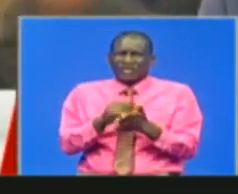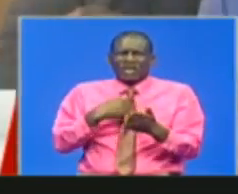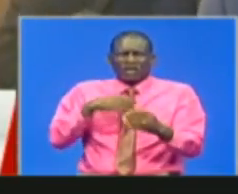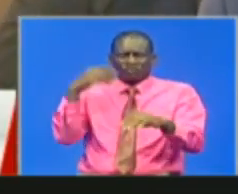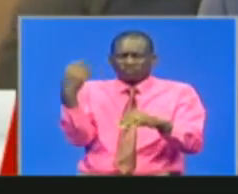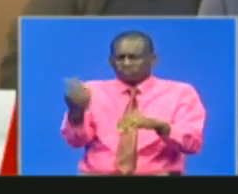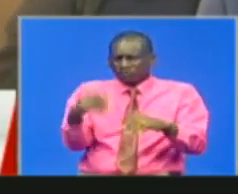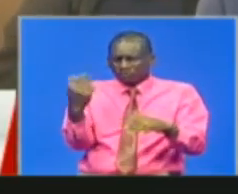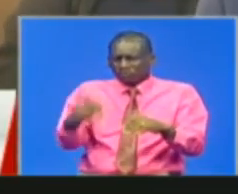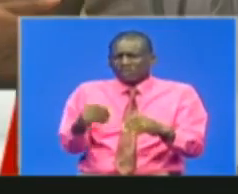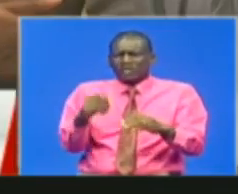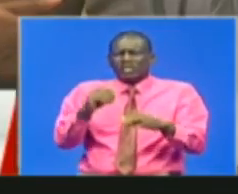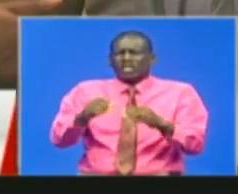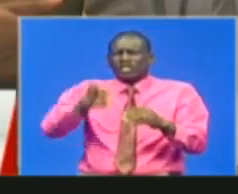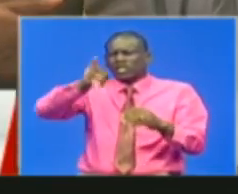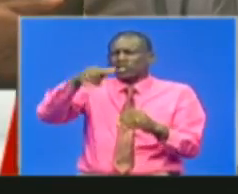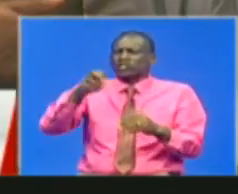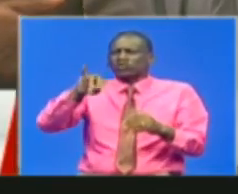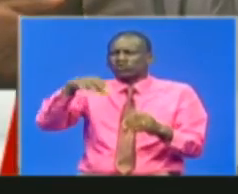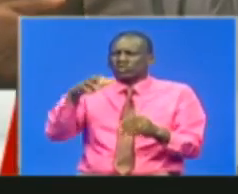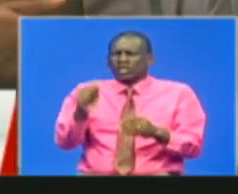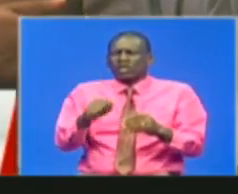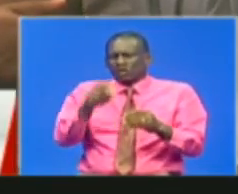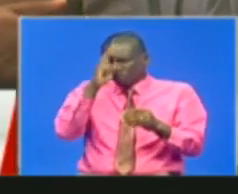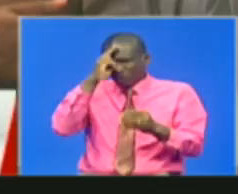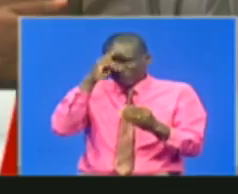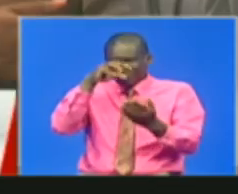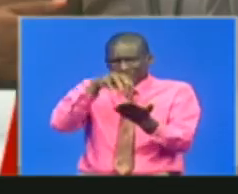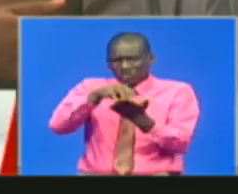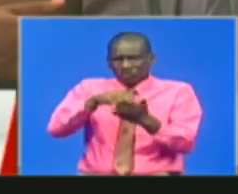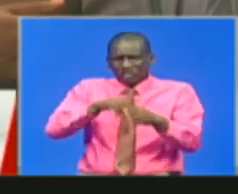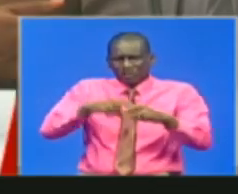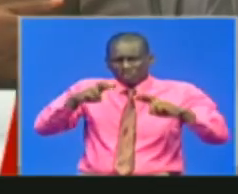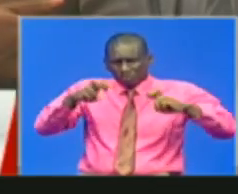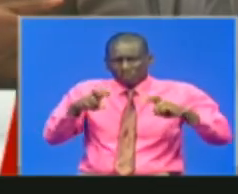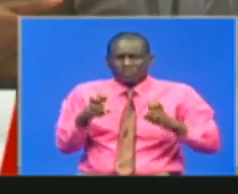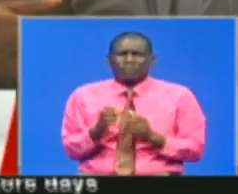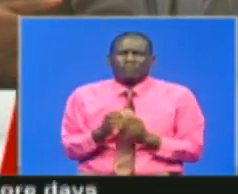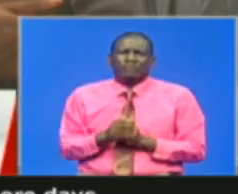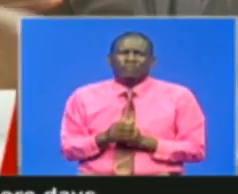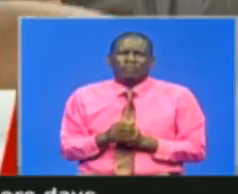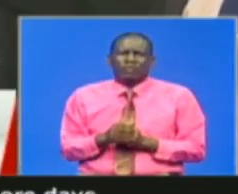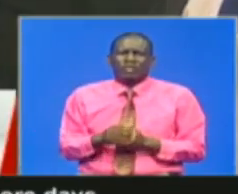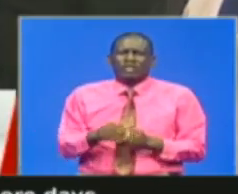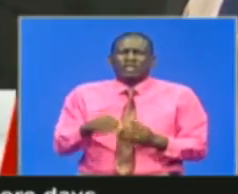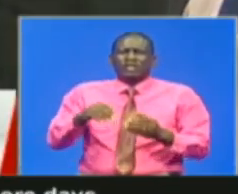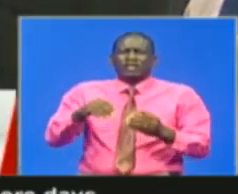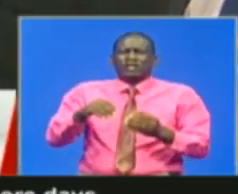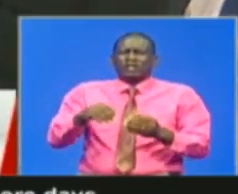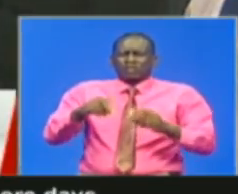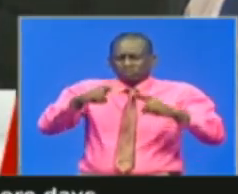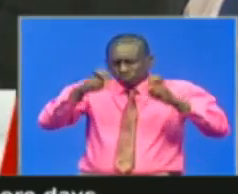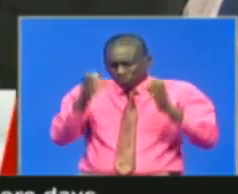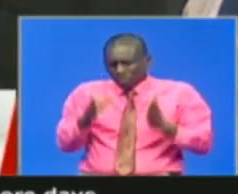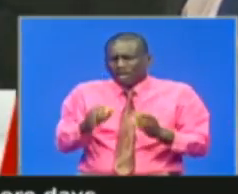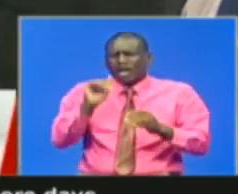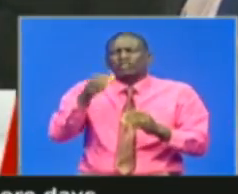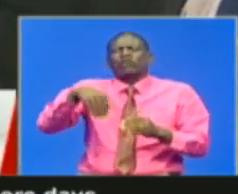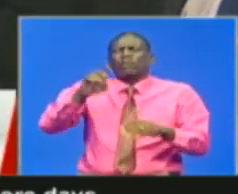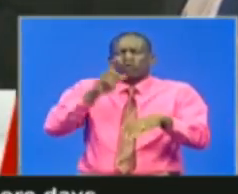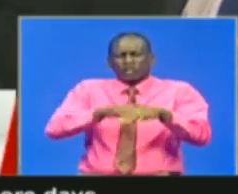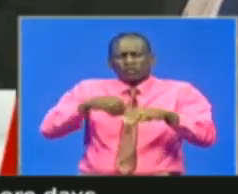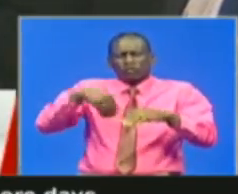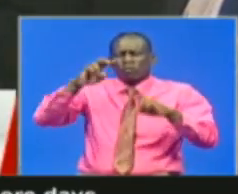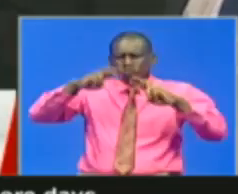the Juja police station during interrogation. Your Honor, you must start by. The prosecution sought more time for further